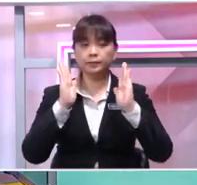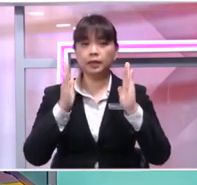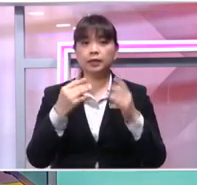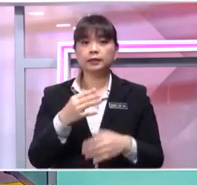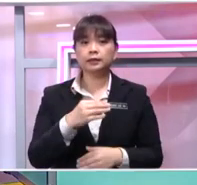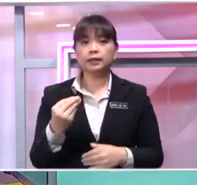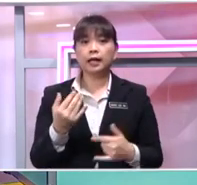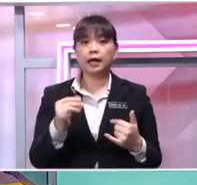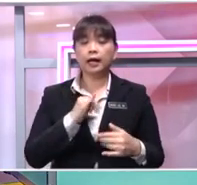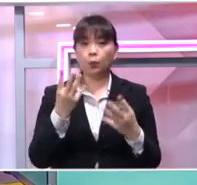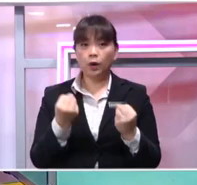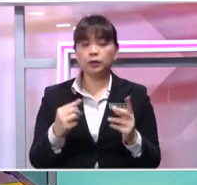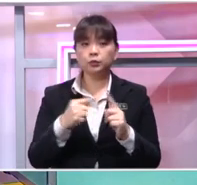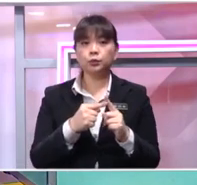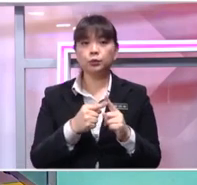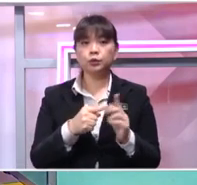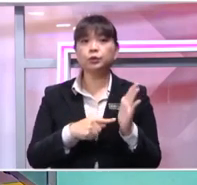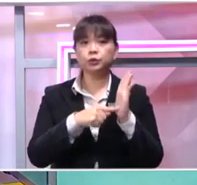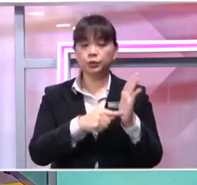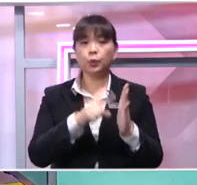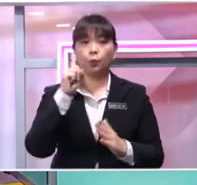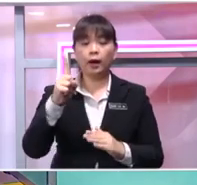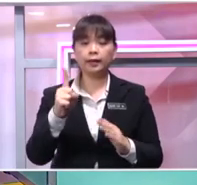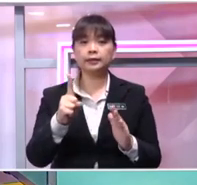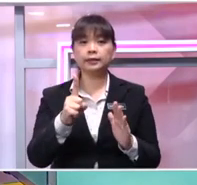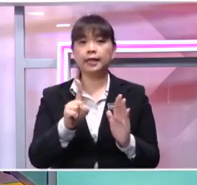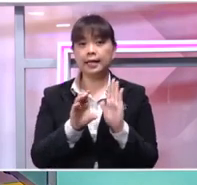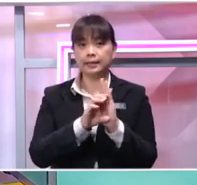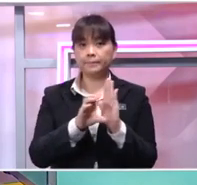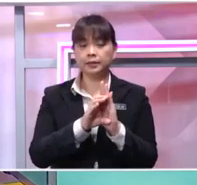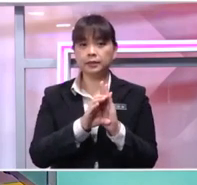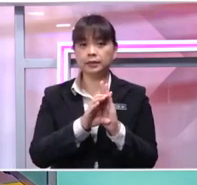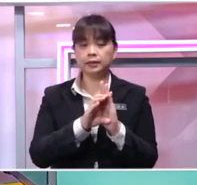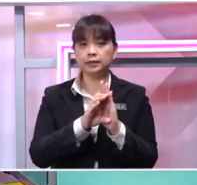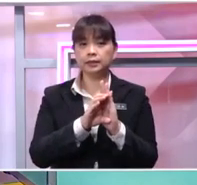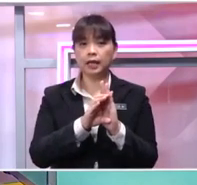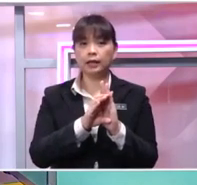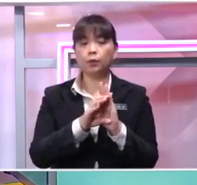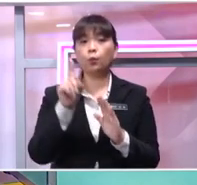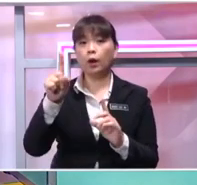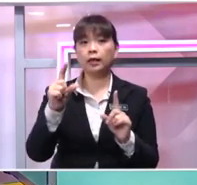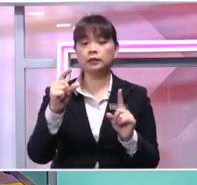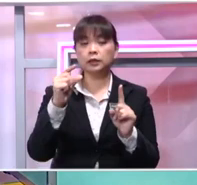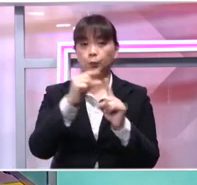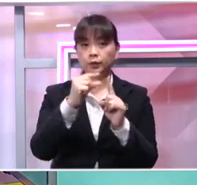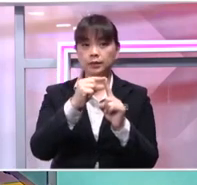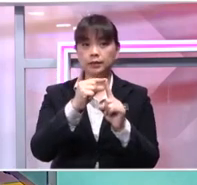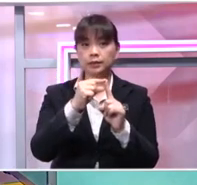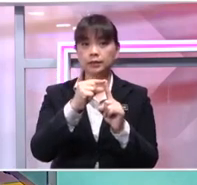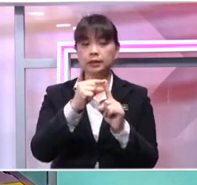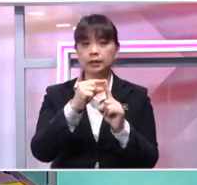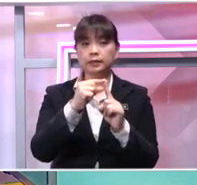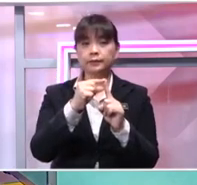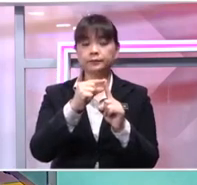one example. Okay. For example here, this code specifically, okay, this one is